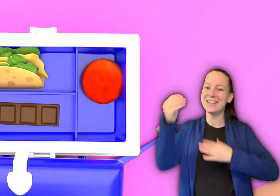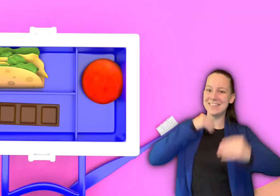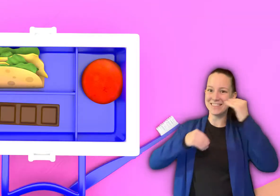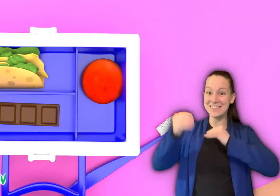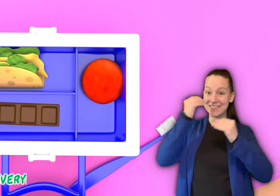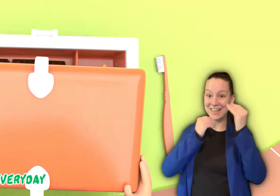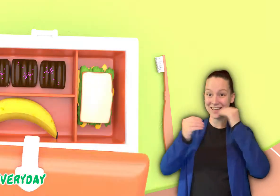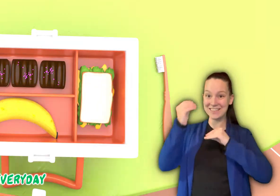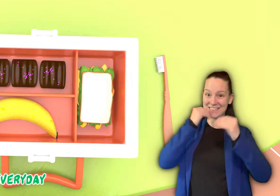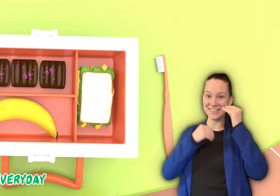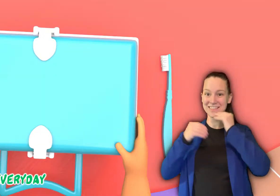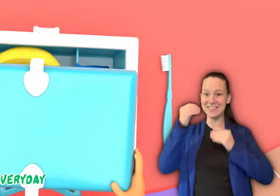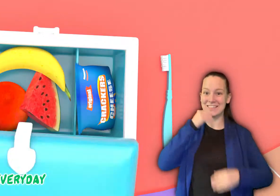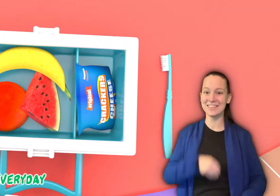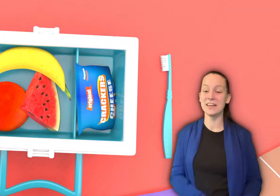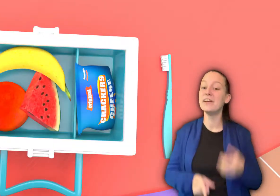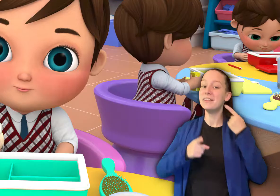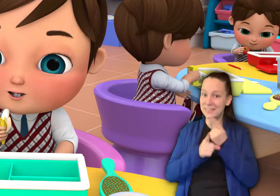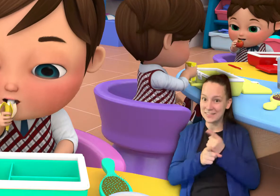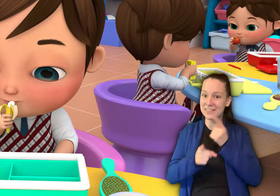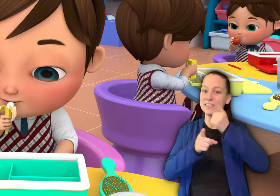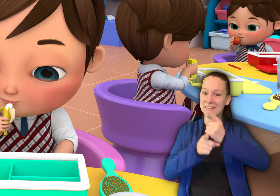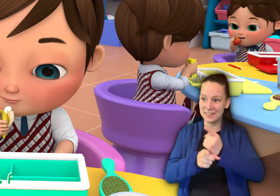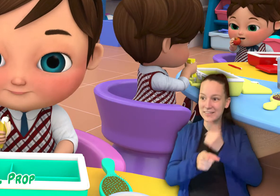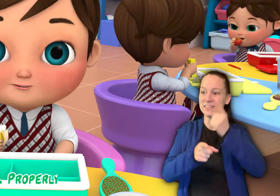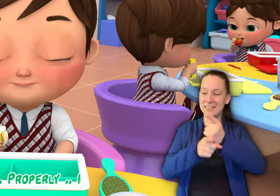Properly eat it every day.